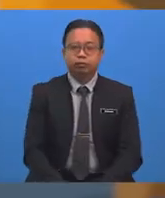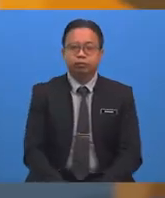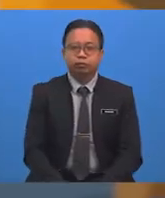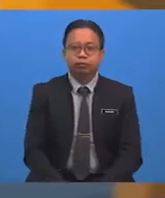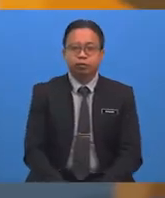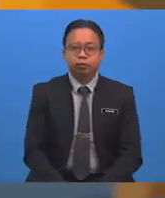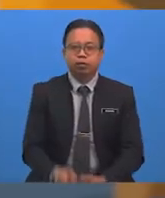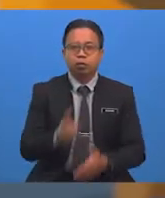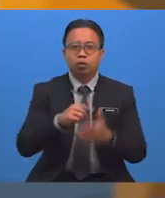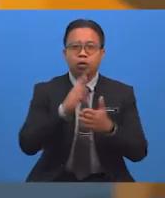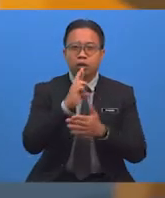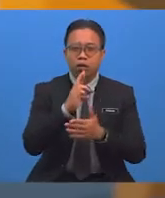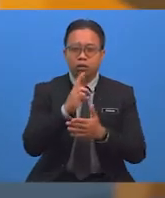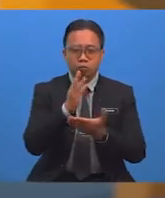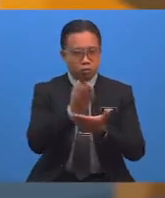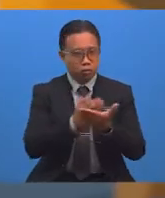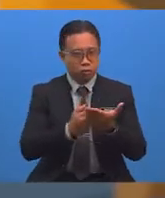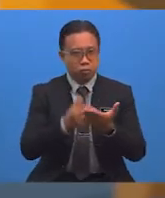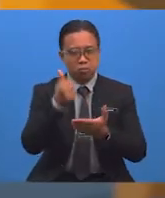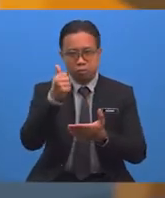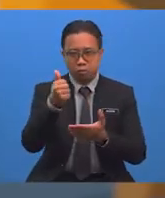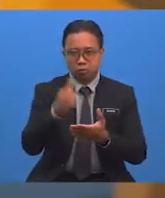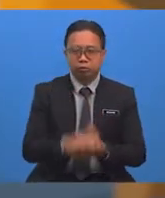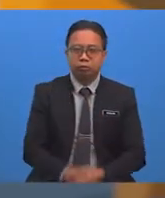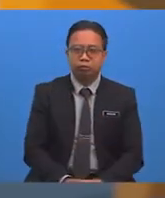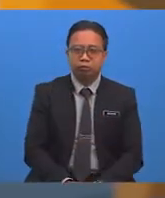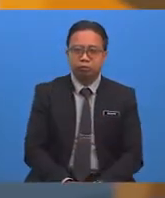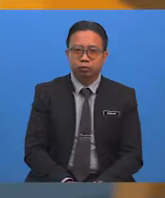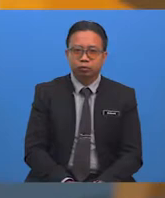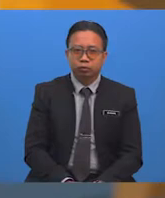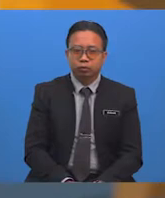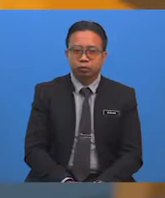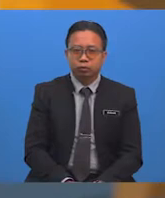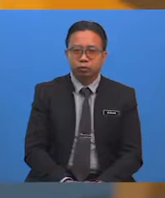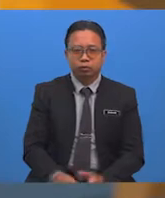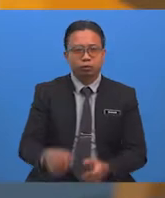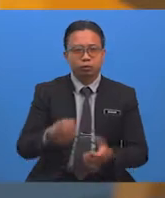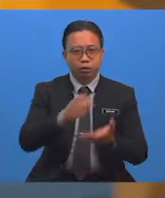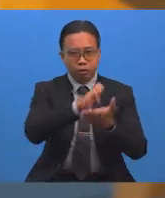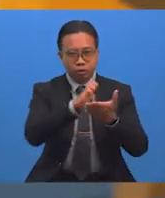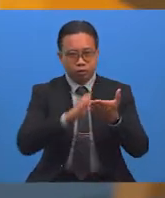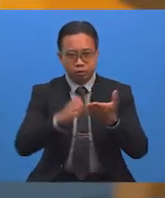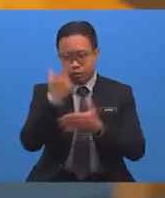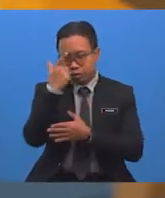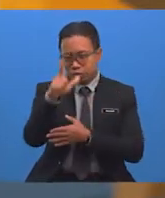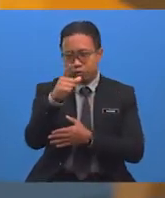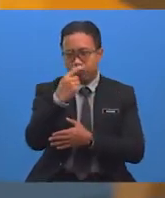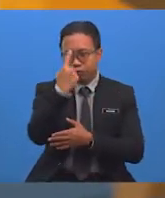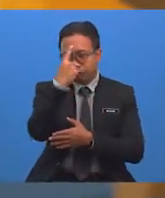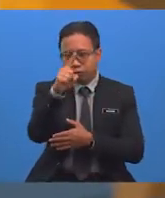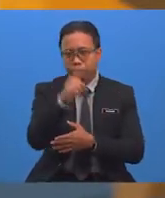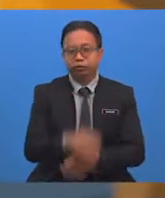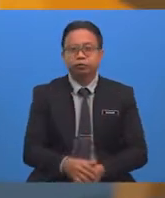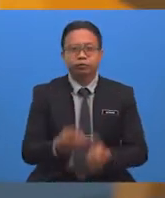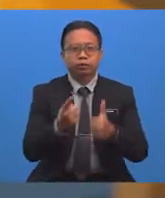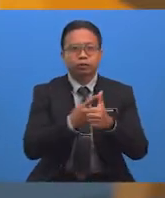are some of the good aspects of an essay that examiners look out for?